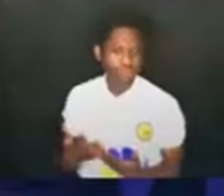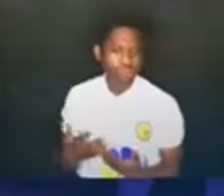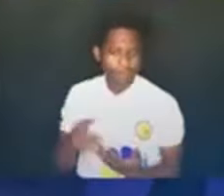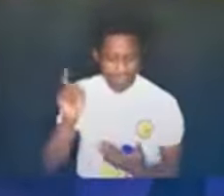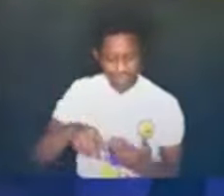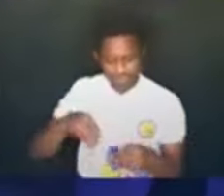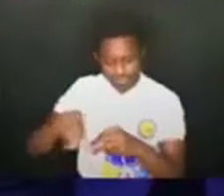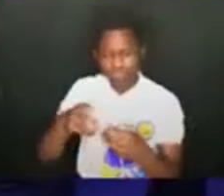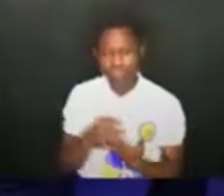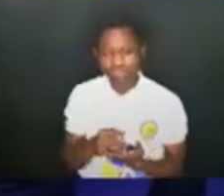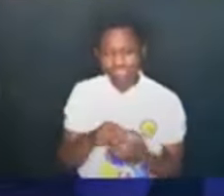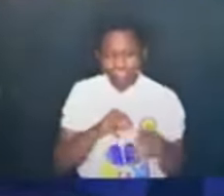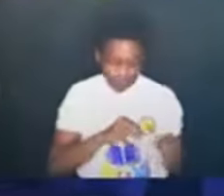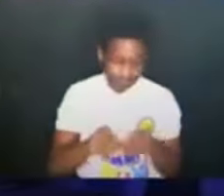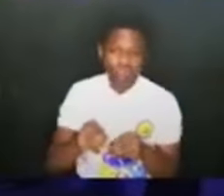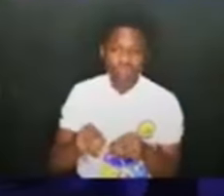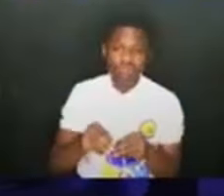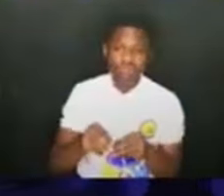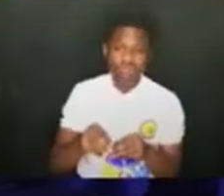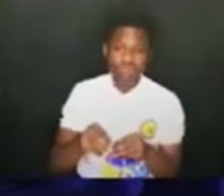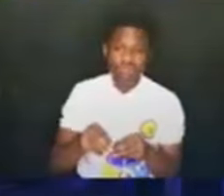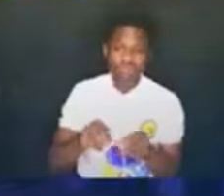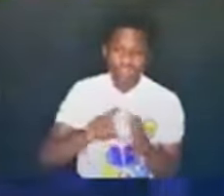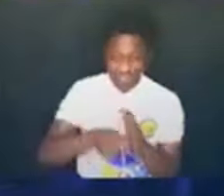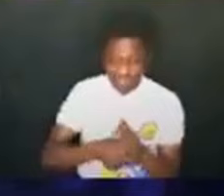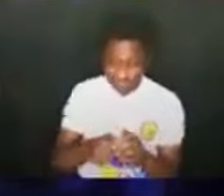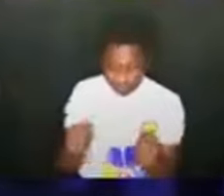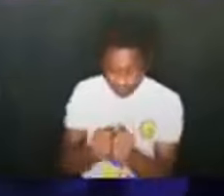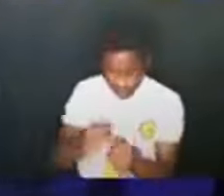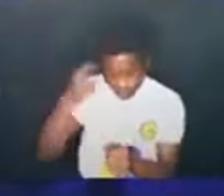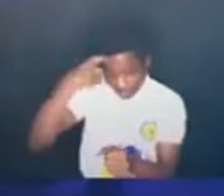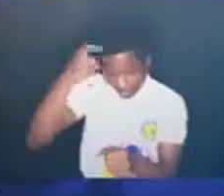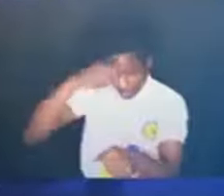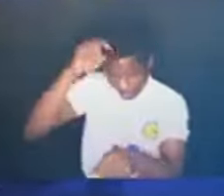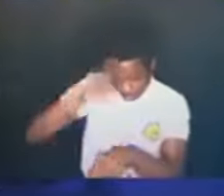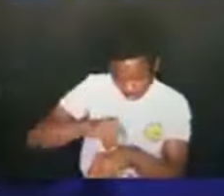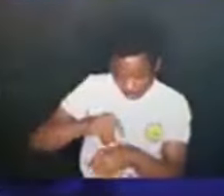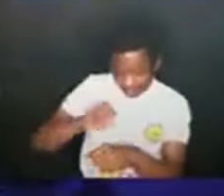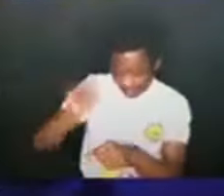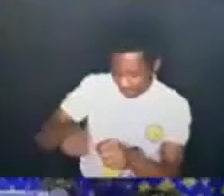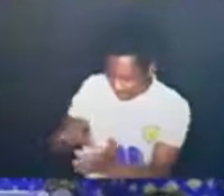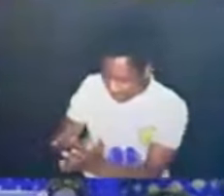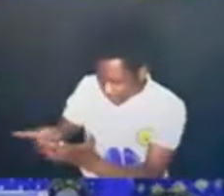Soon with wisdom, you can even eliminate the school fees.